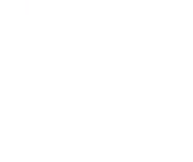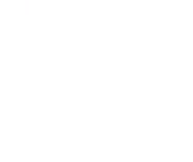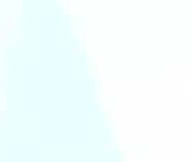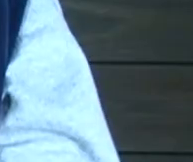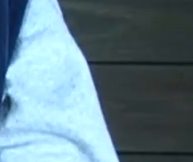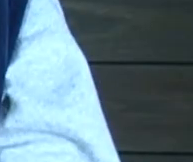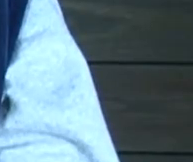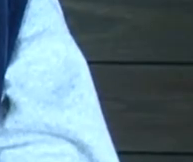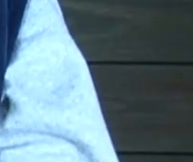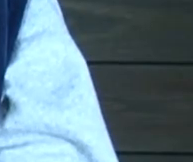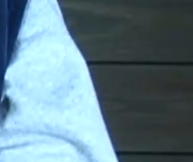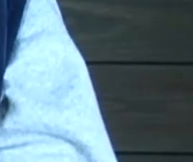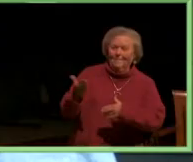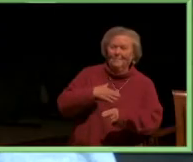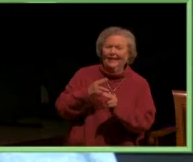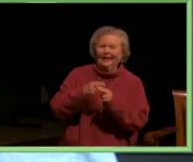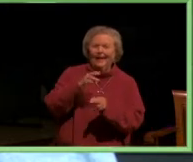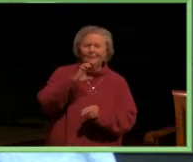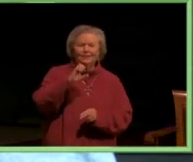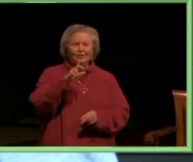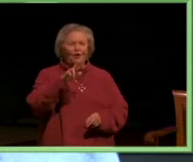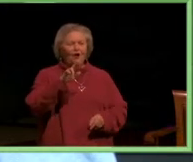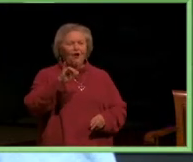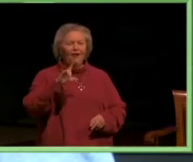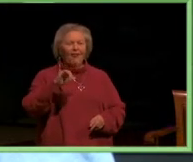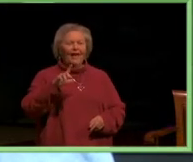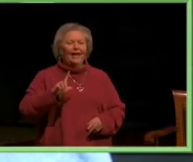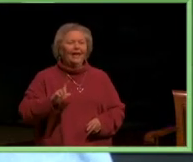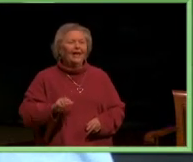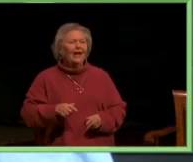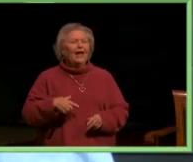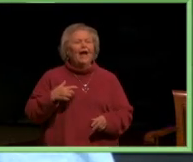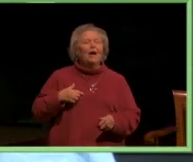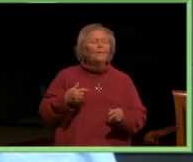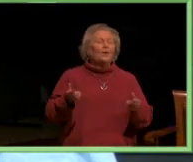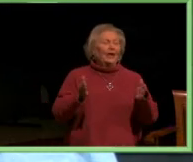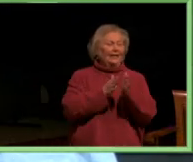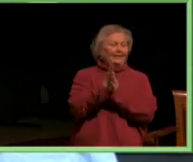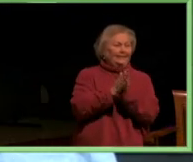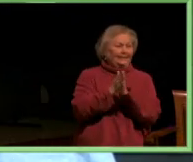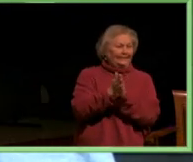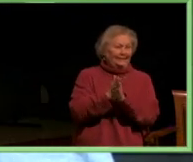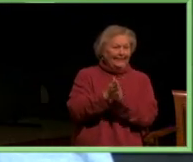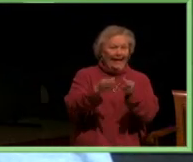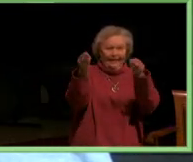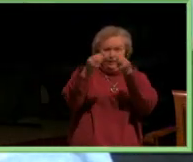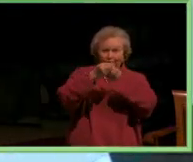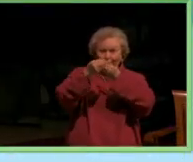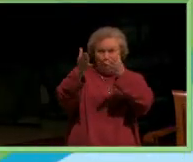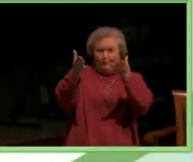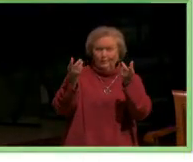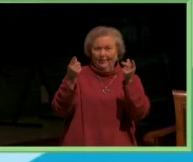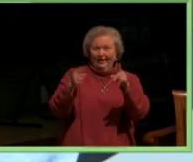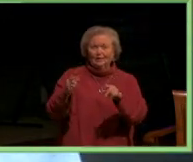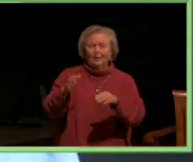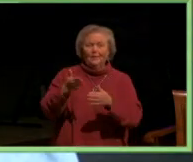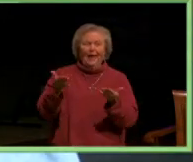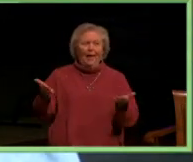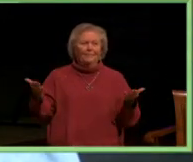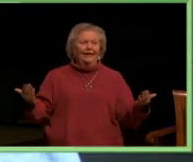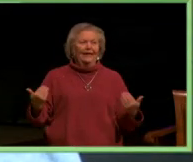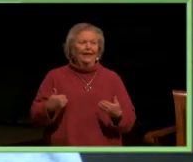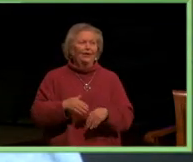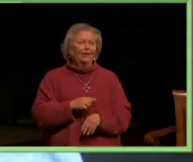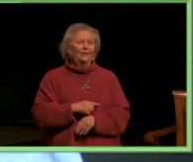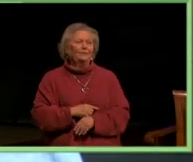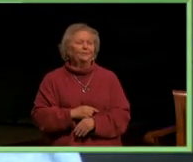go. I'm Carly, and before we start worship today, here's some exciting news about upcoming events. Next weekend, the